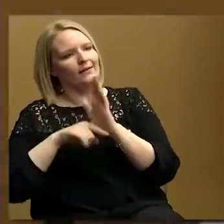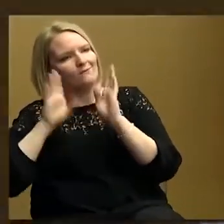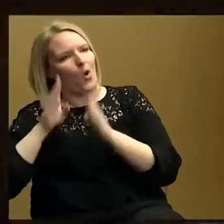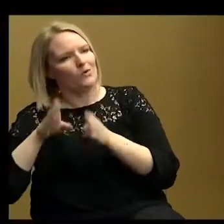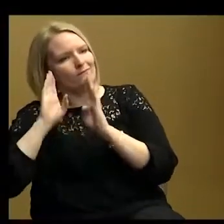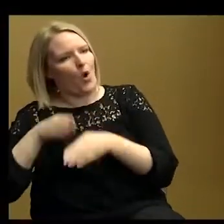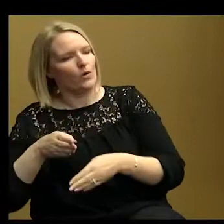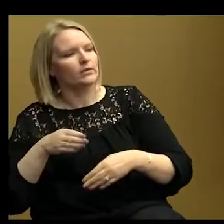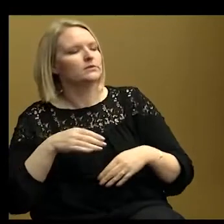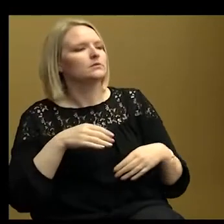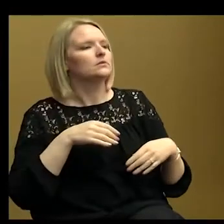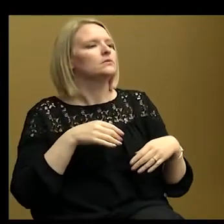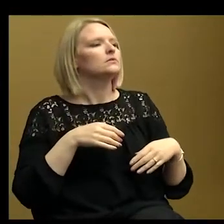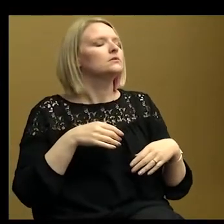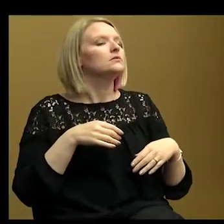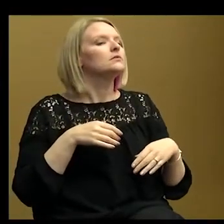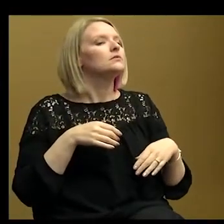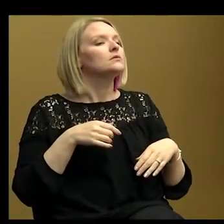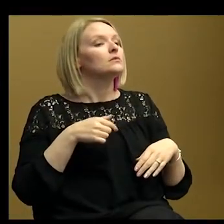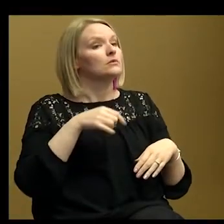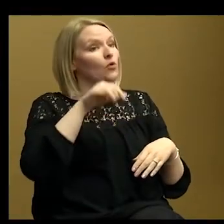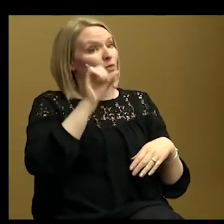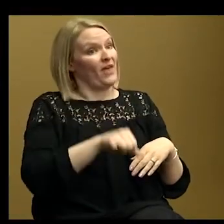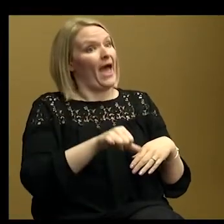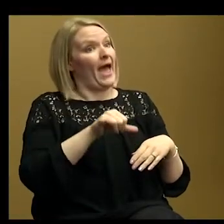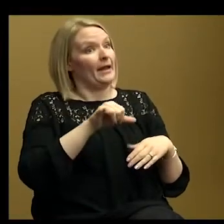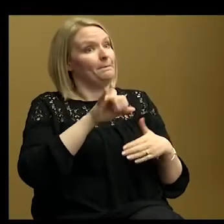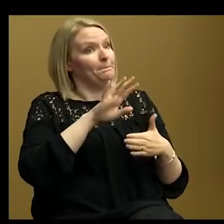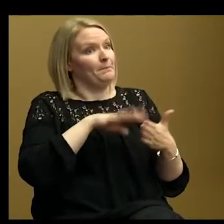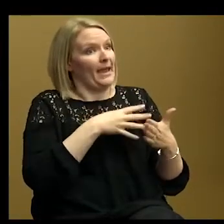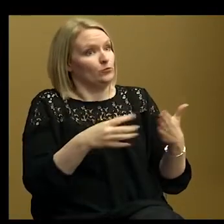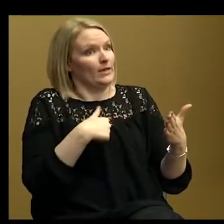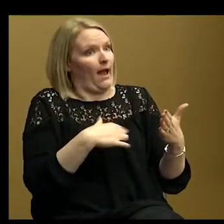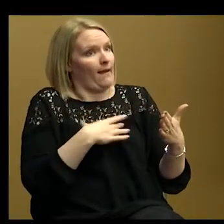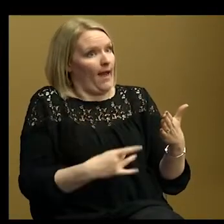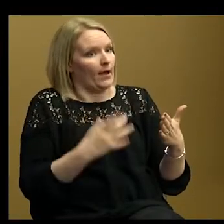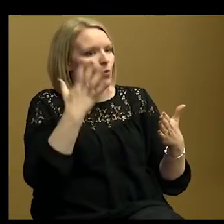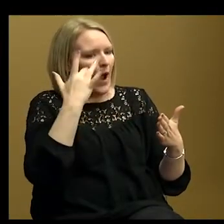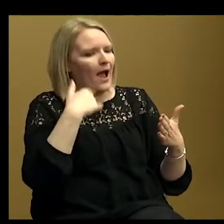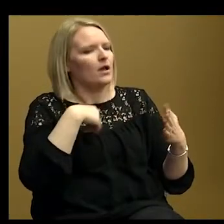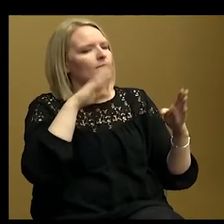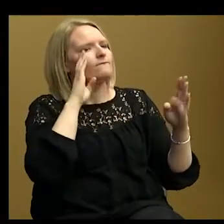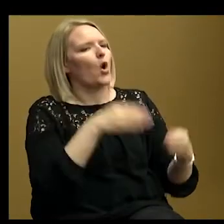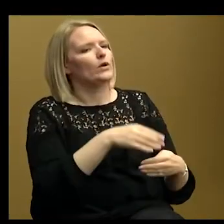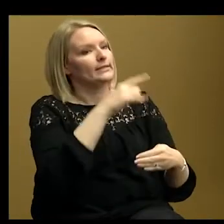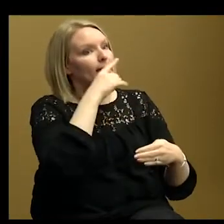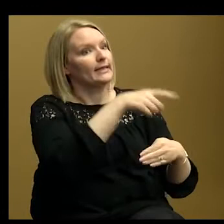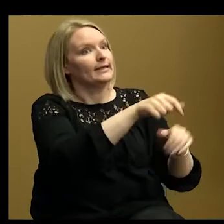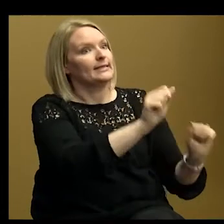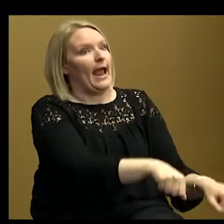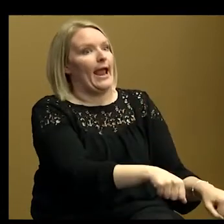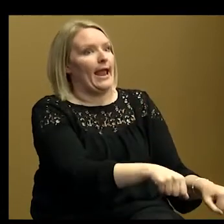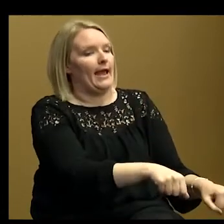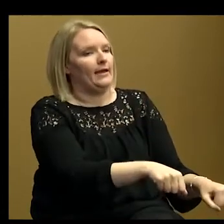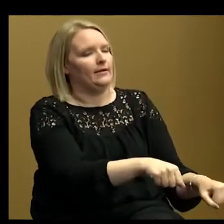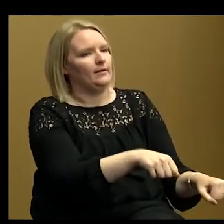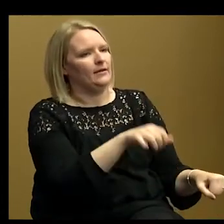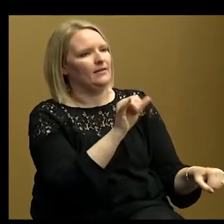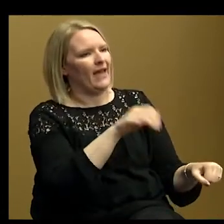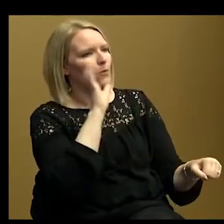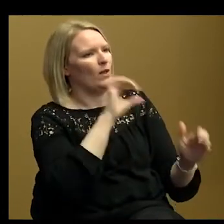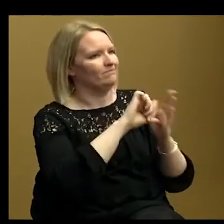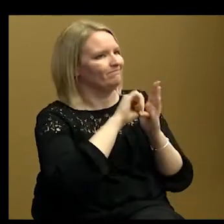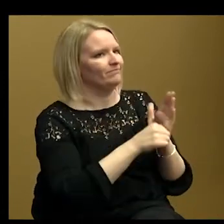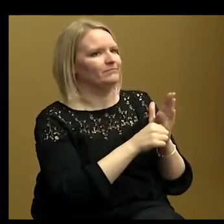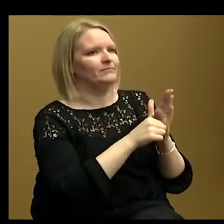right? So what I really like about this is that it's what kids can do. It actually highlights what